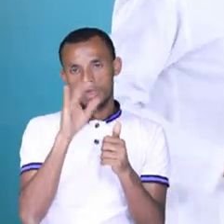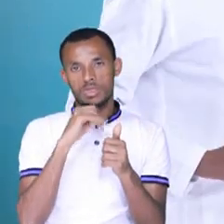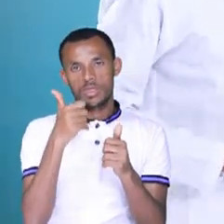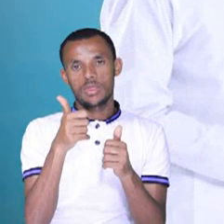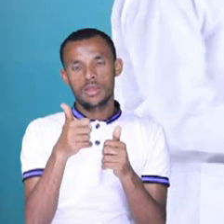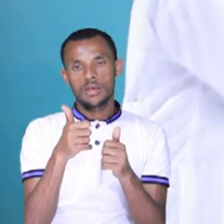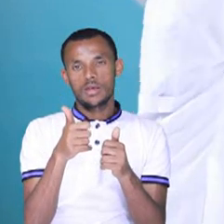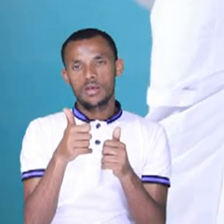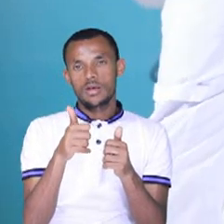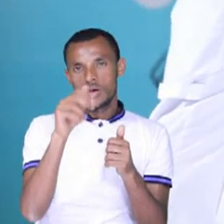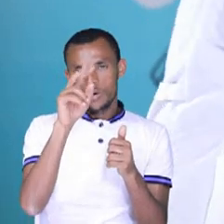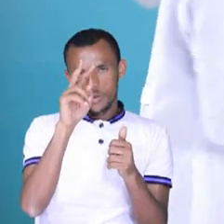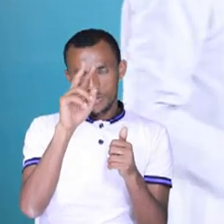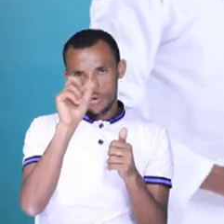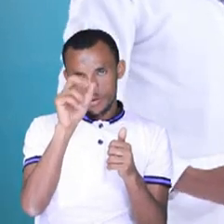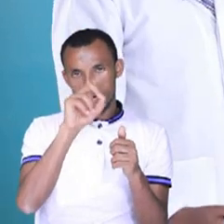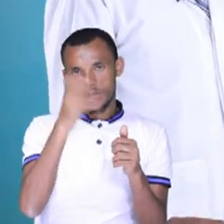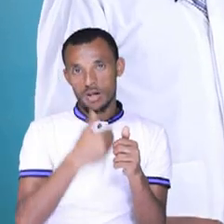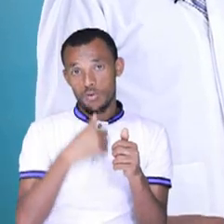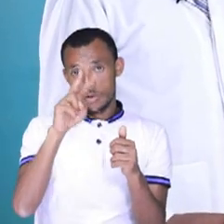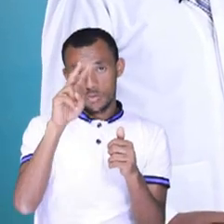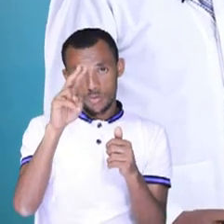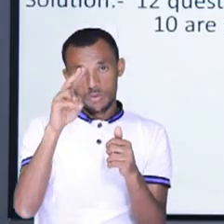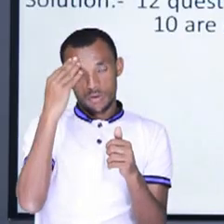12 questions it was given, 2 questions are